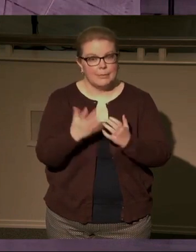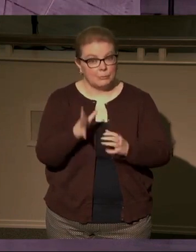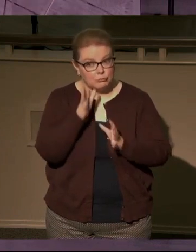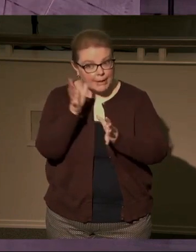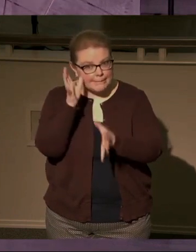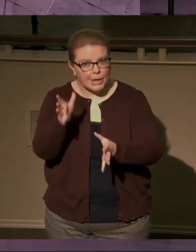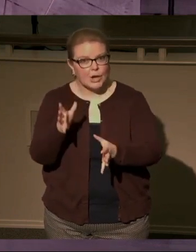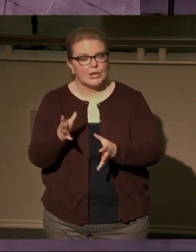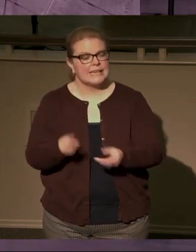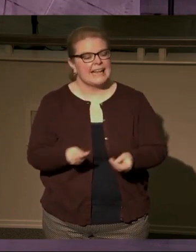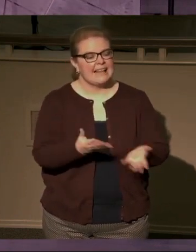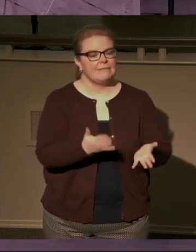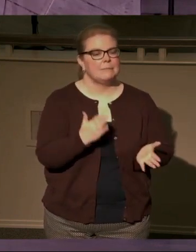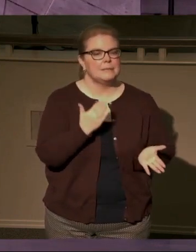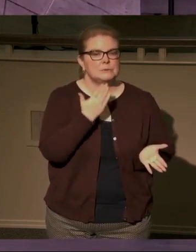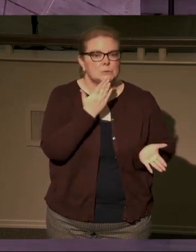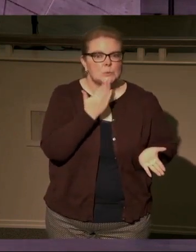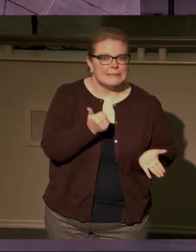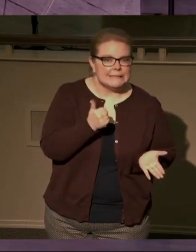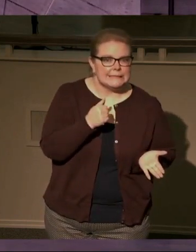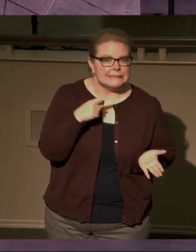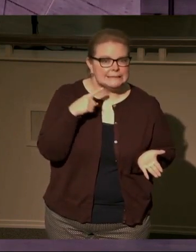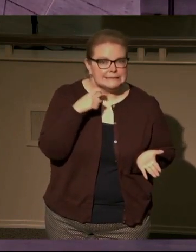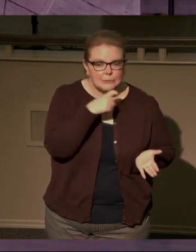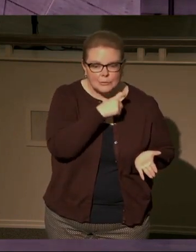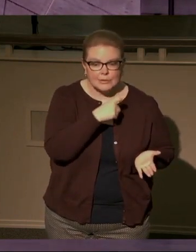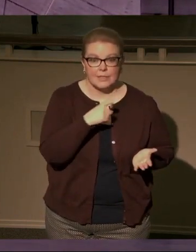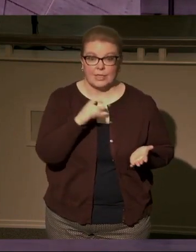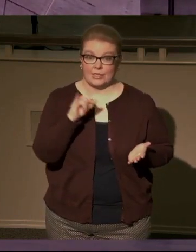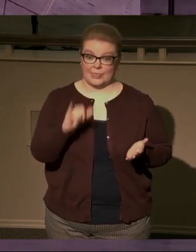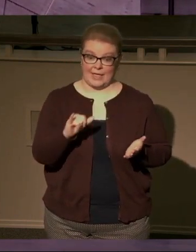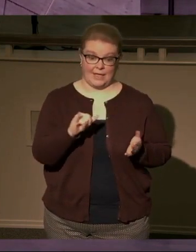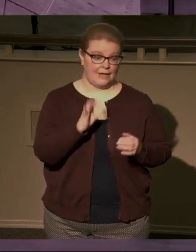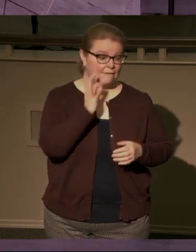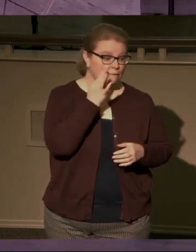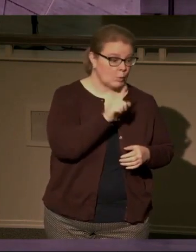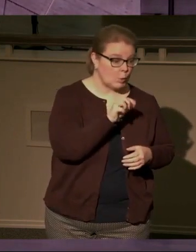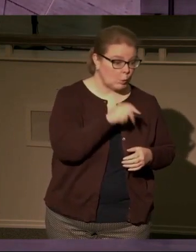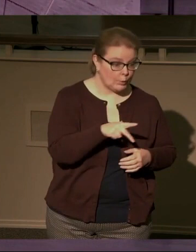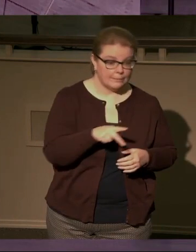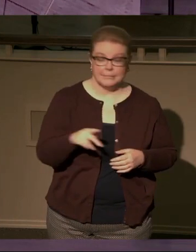on Fruit Loops. And Fruit Loops and Cheerios look the same, but are fundamentally different.